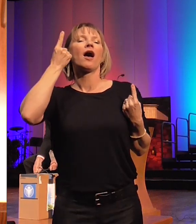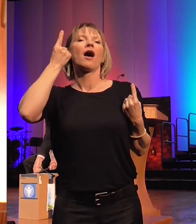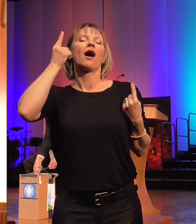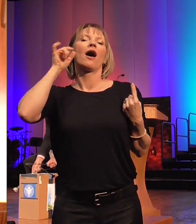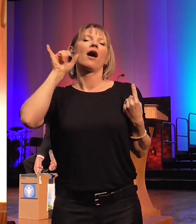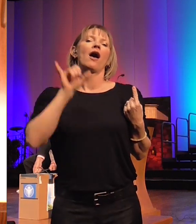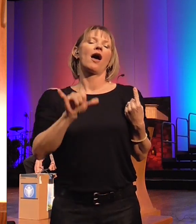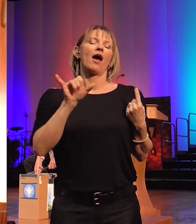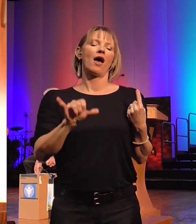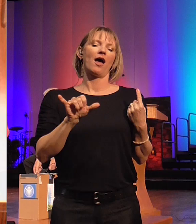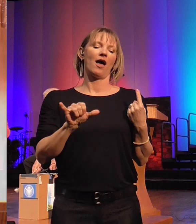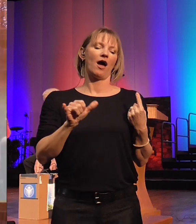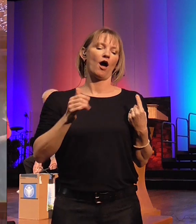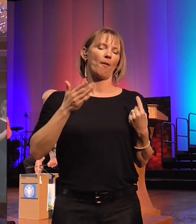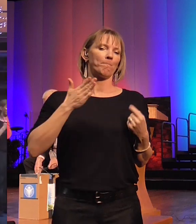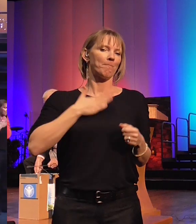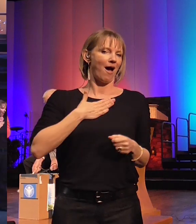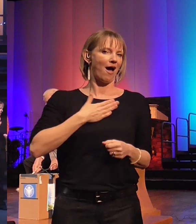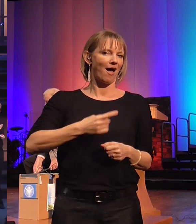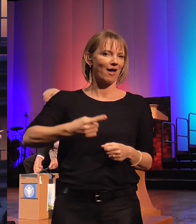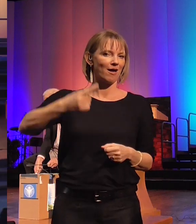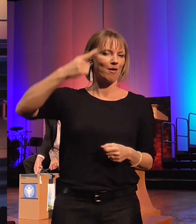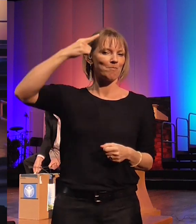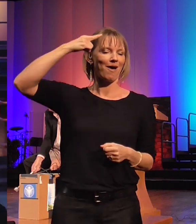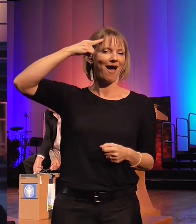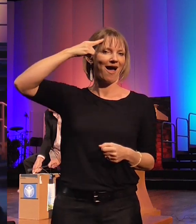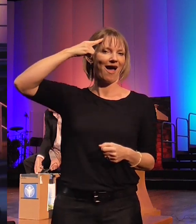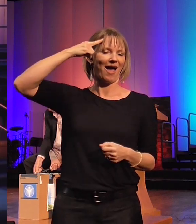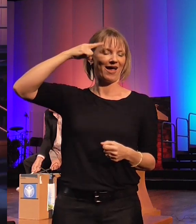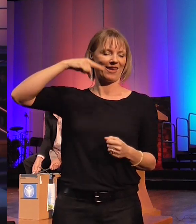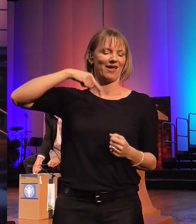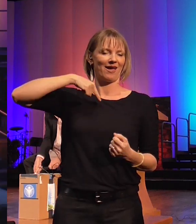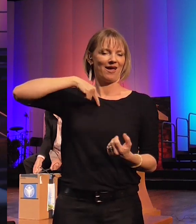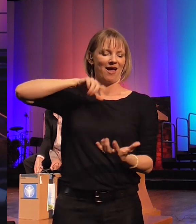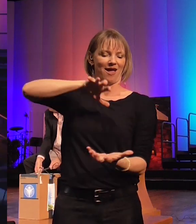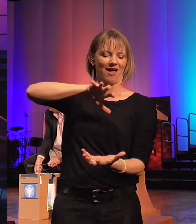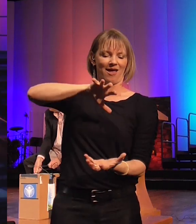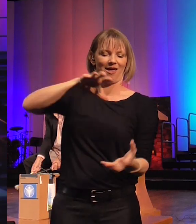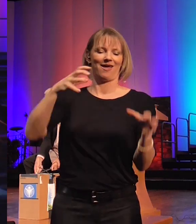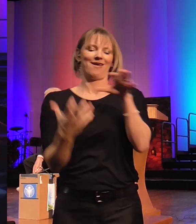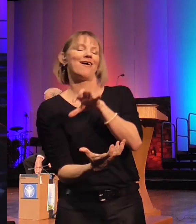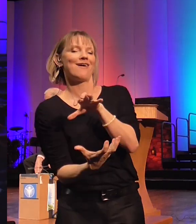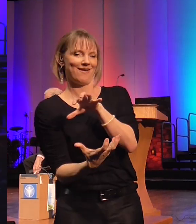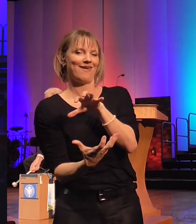can simply change my mind to rearrange it.